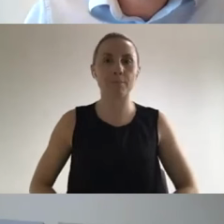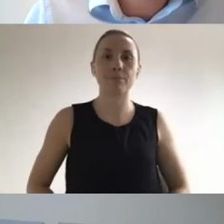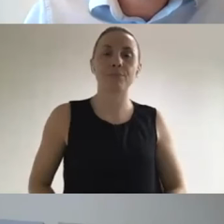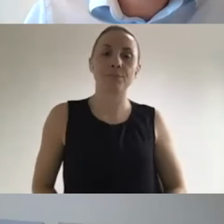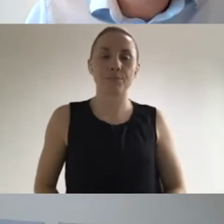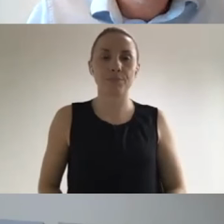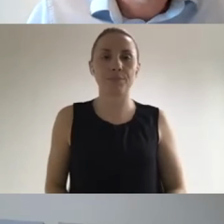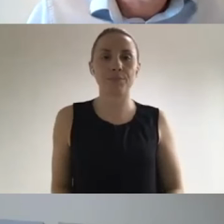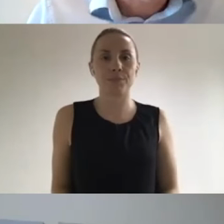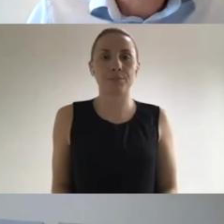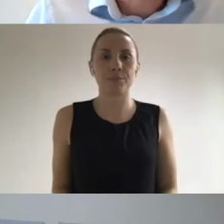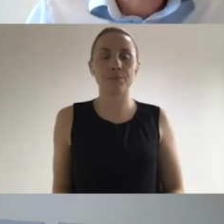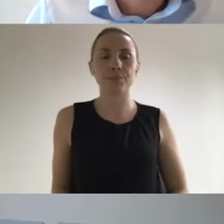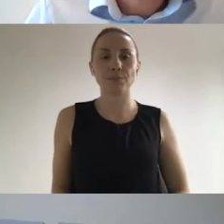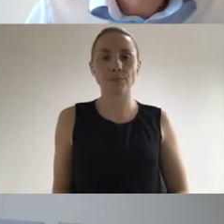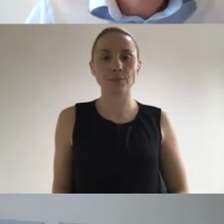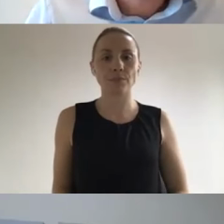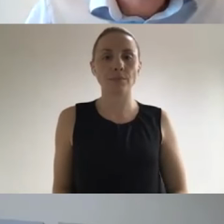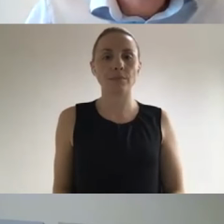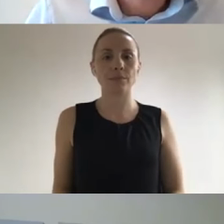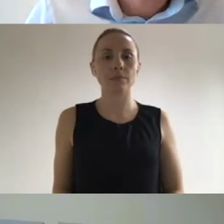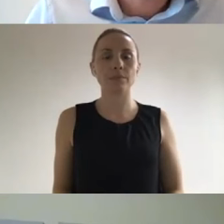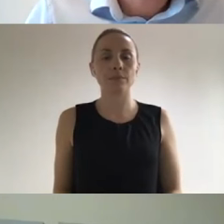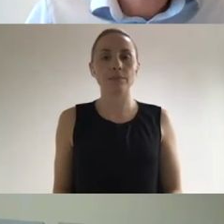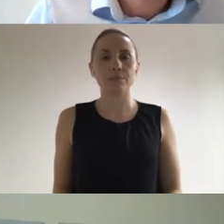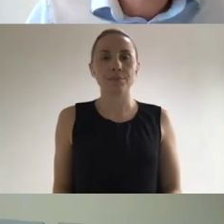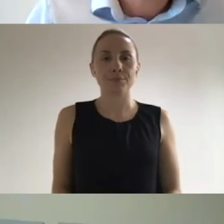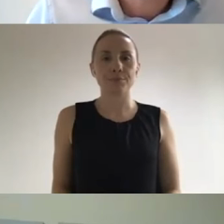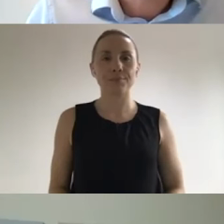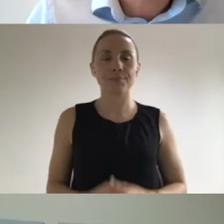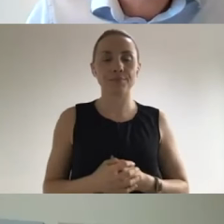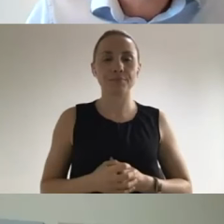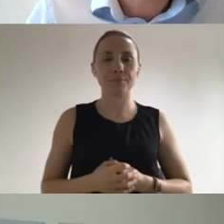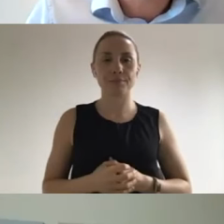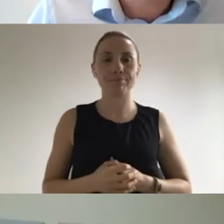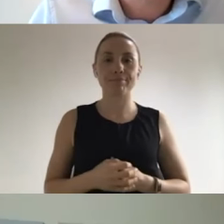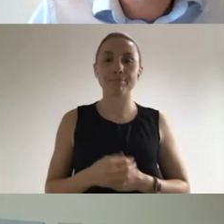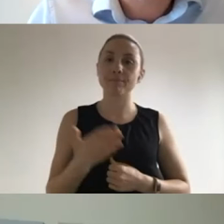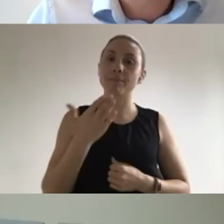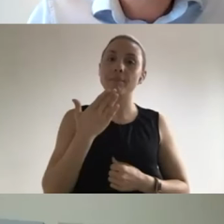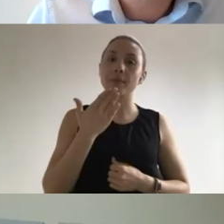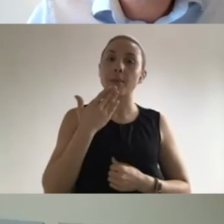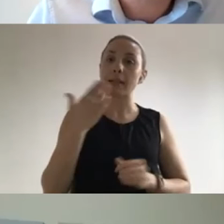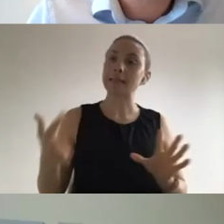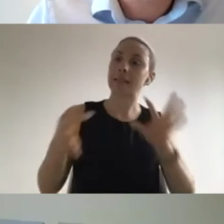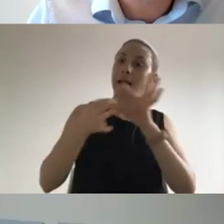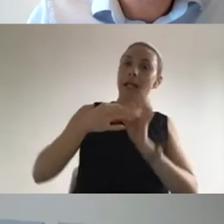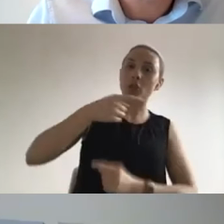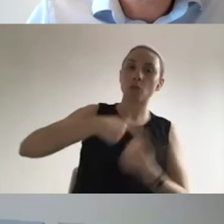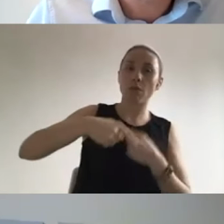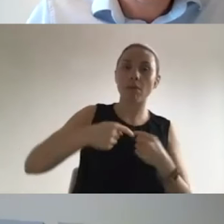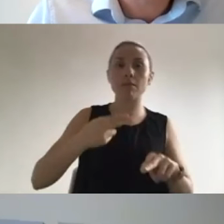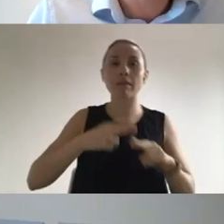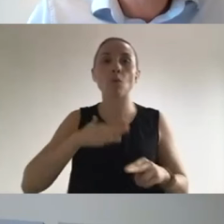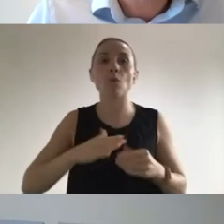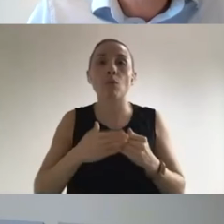that webinar as well. Also, do connect with us if you'd like to understand how our Hearing Medicines Discovery